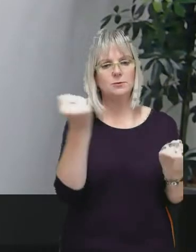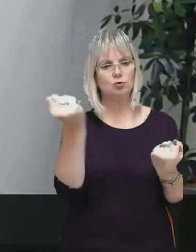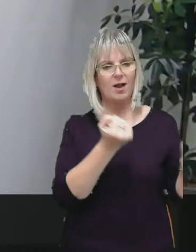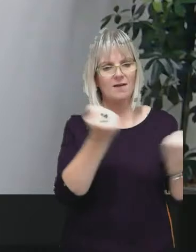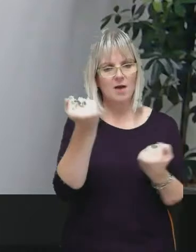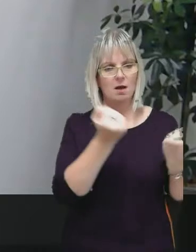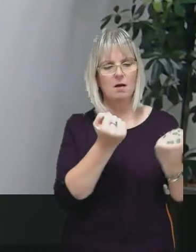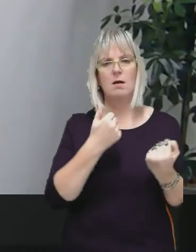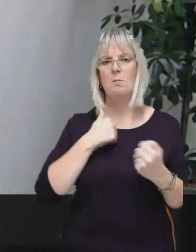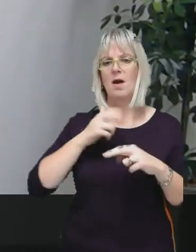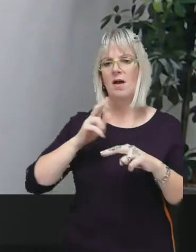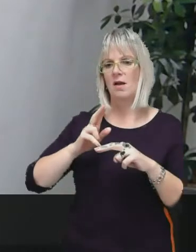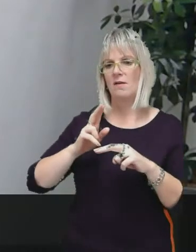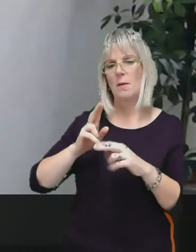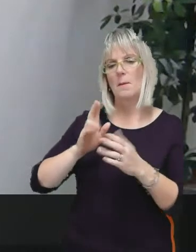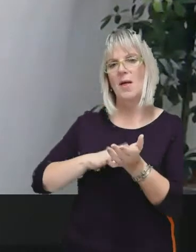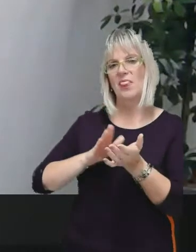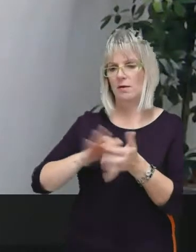own home.